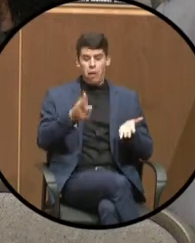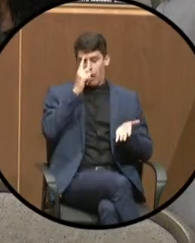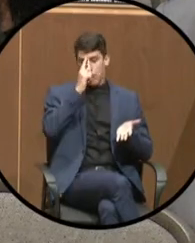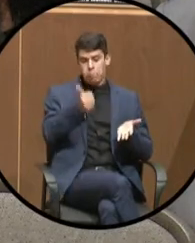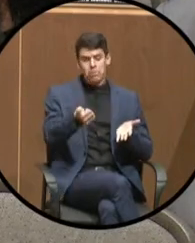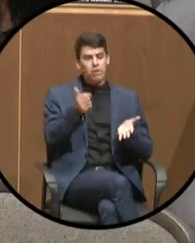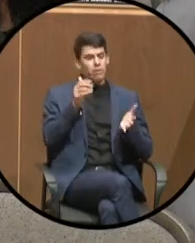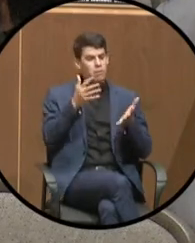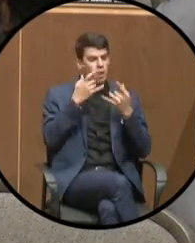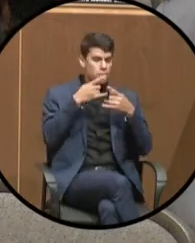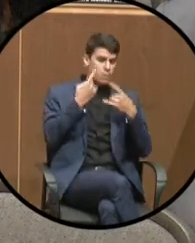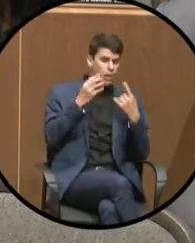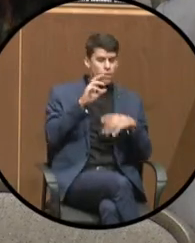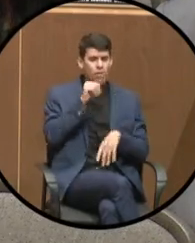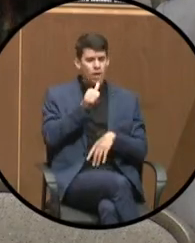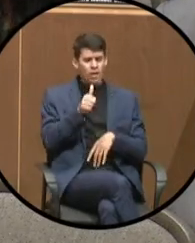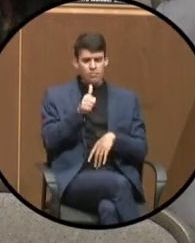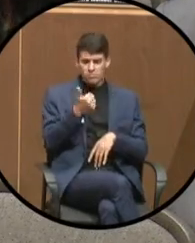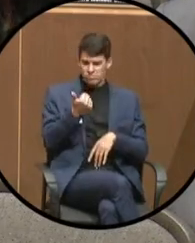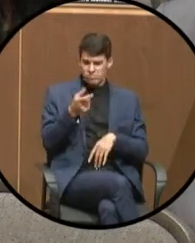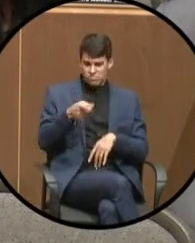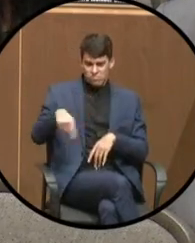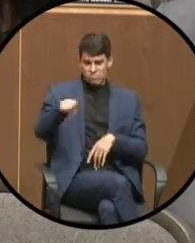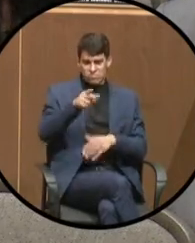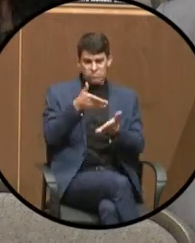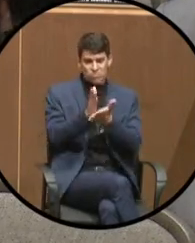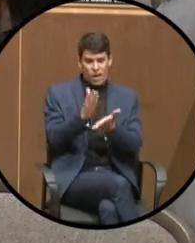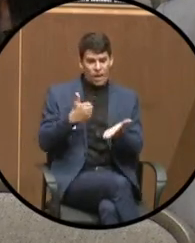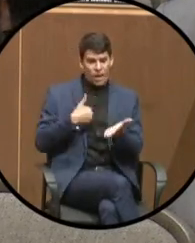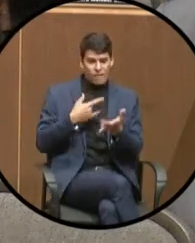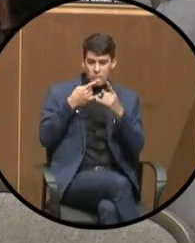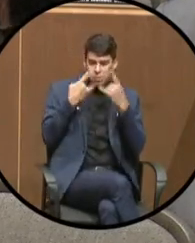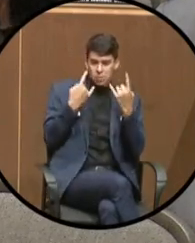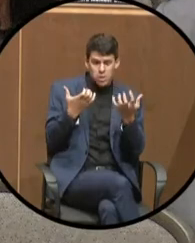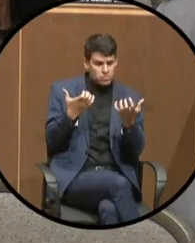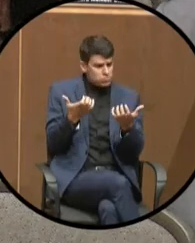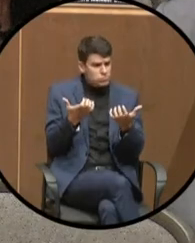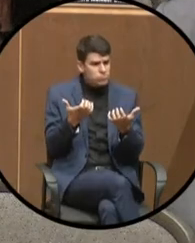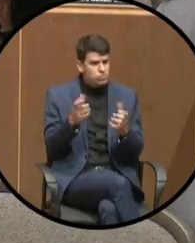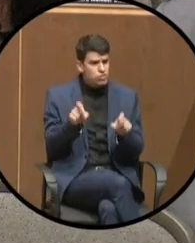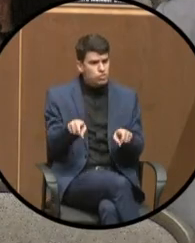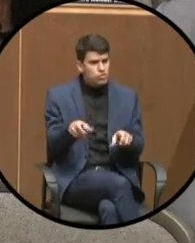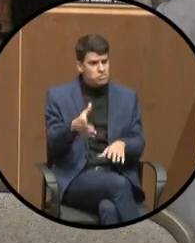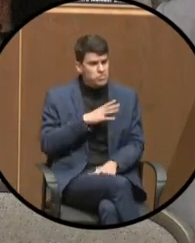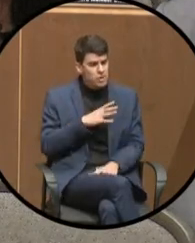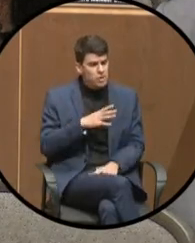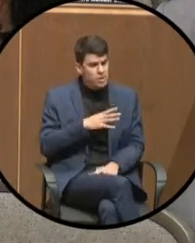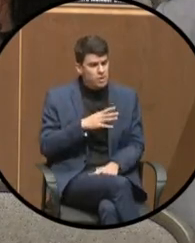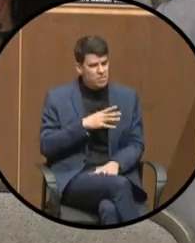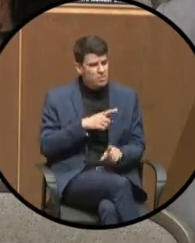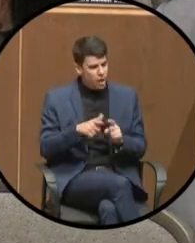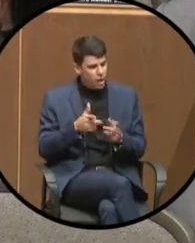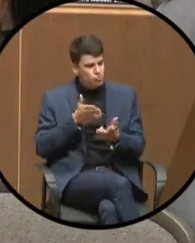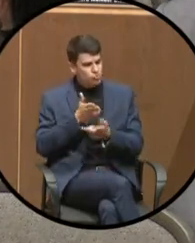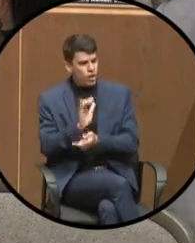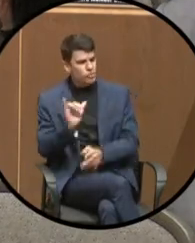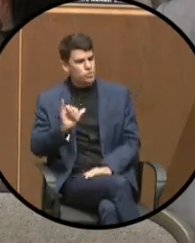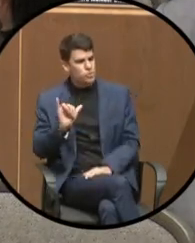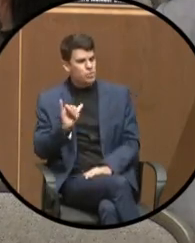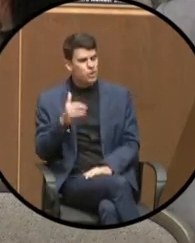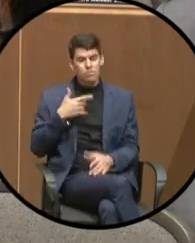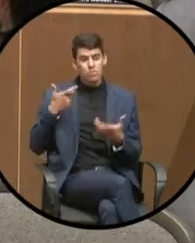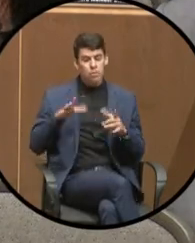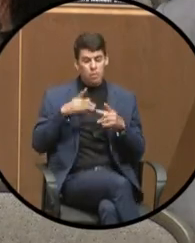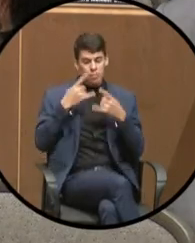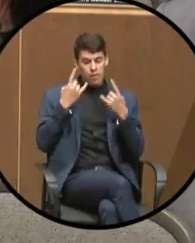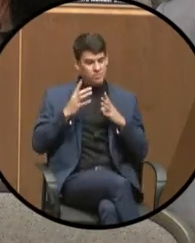families, and I believe that they absolutely should have the right to do that. But I also should have the right not to mask my child if